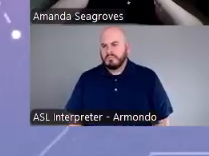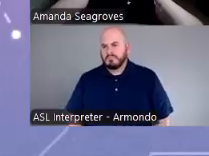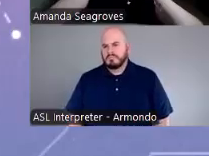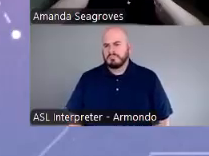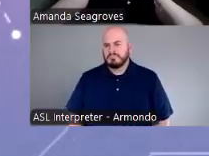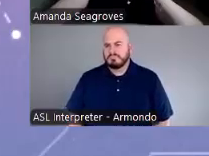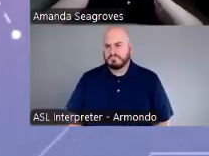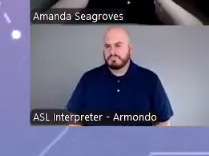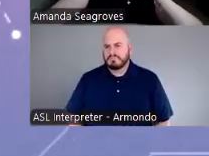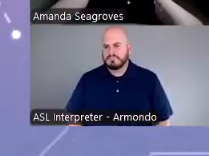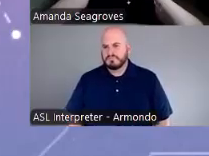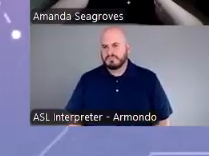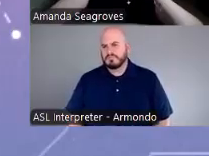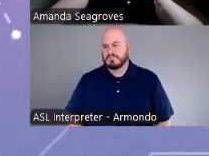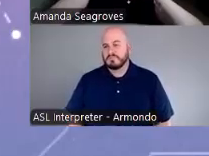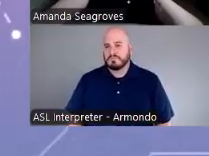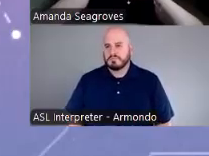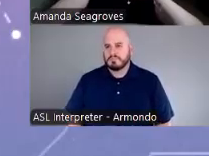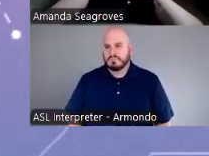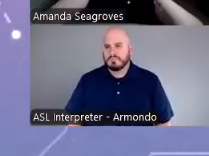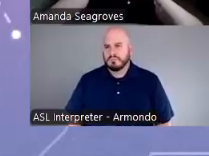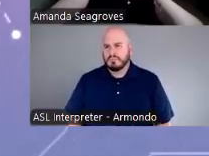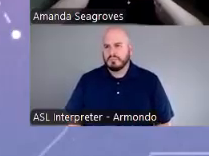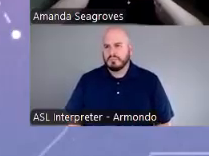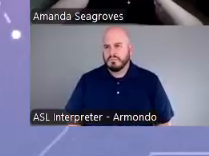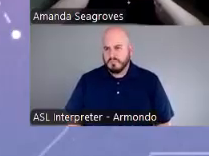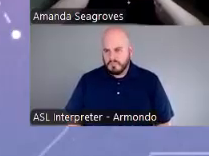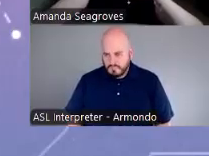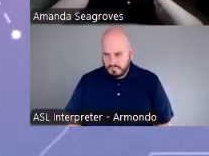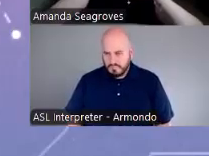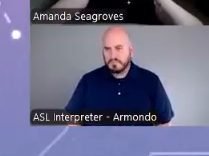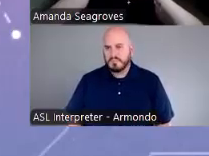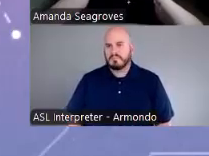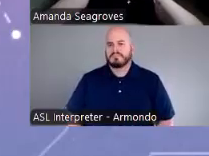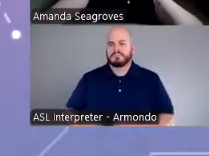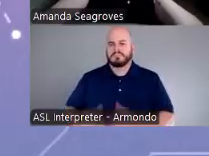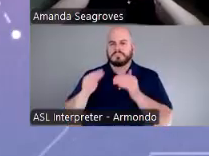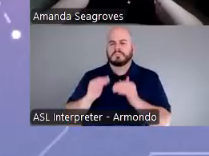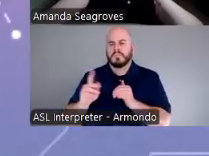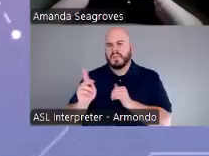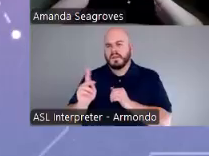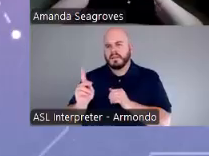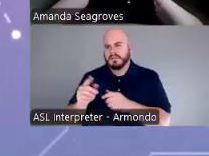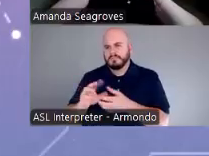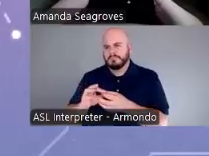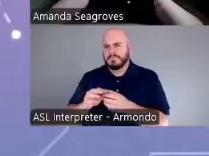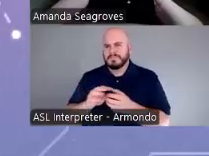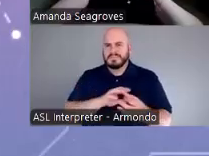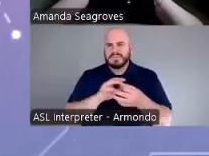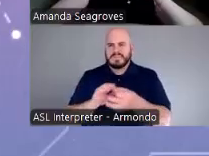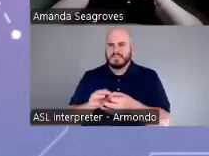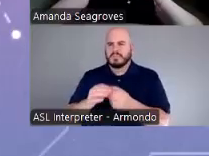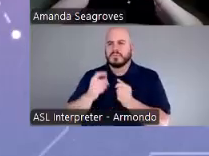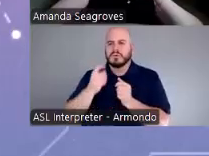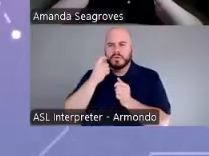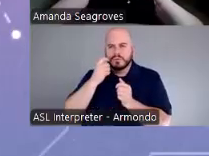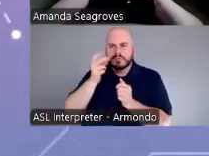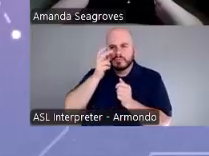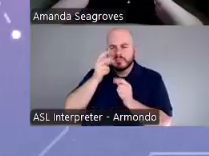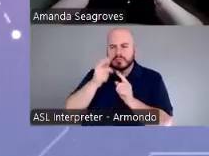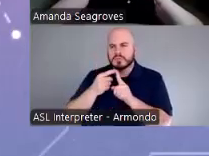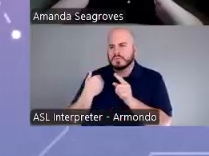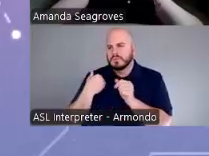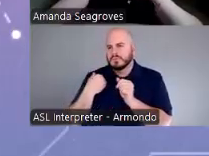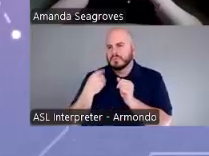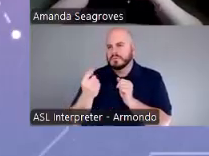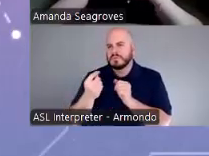And then I see something else coming in. Repeat, relatedly, as we heard on Tuesday afternoon, there are resources and toolkits that have been developed to support the